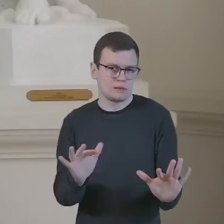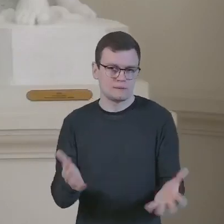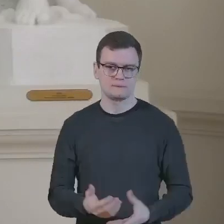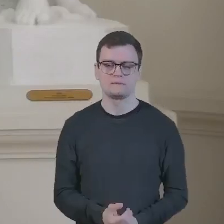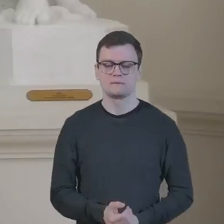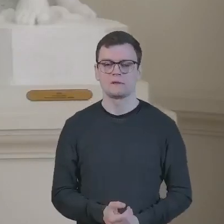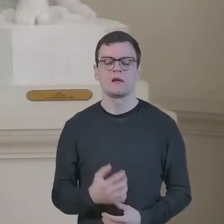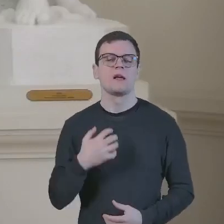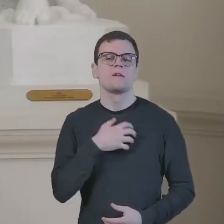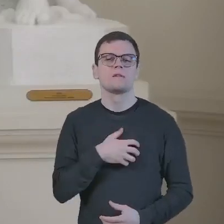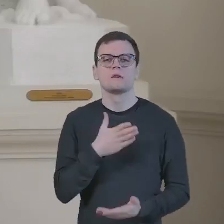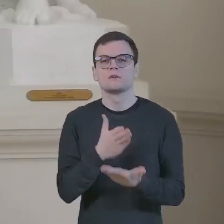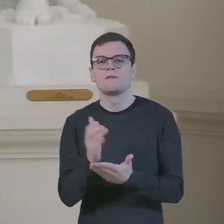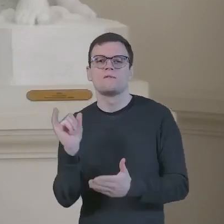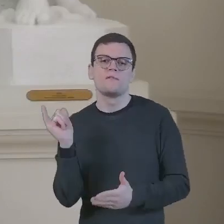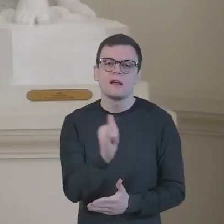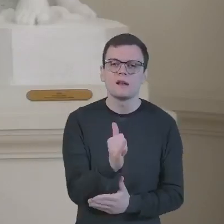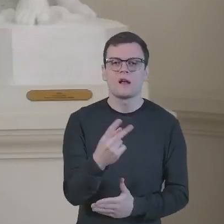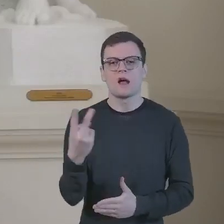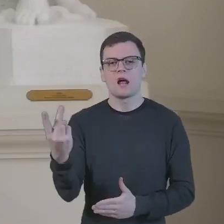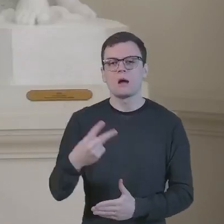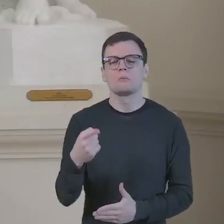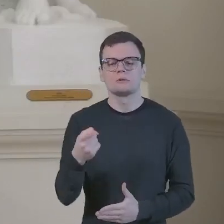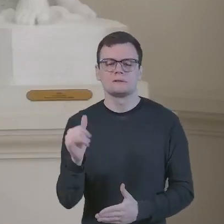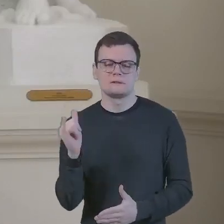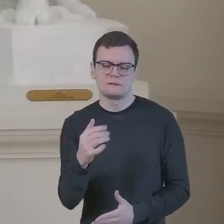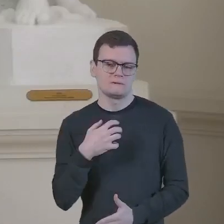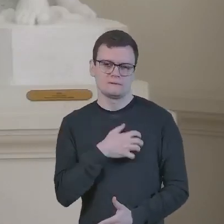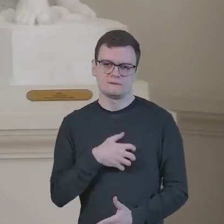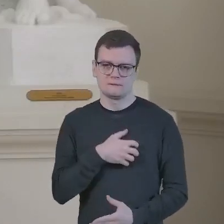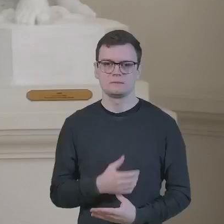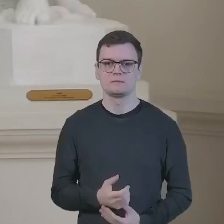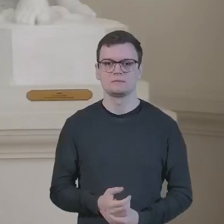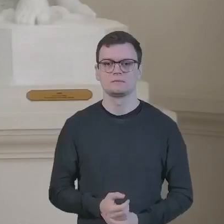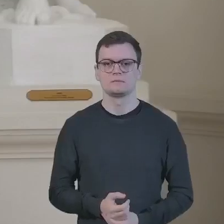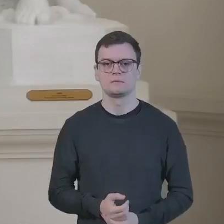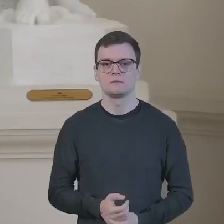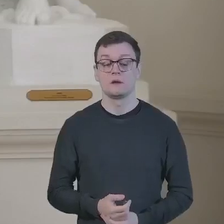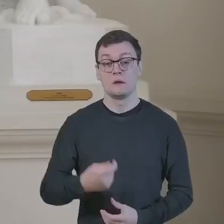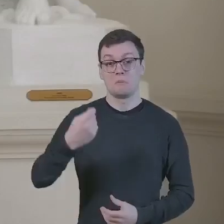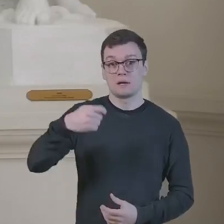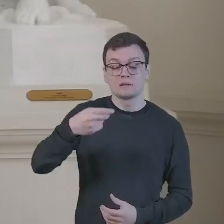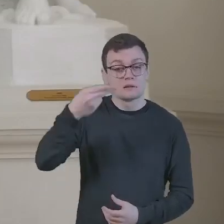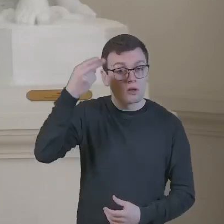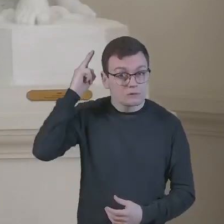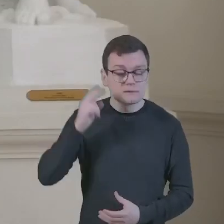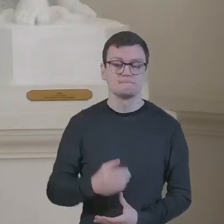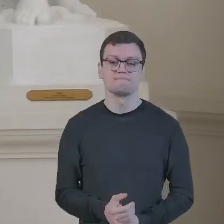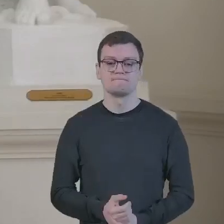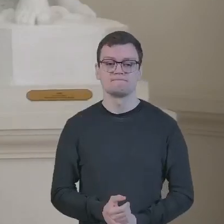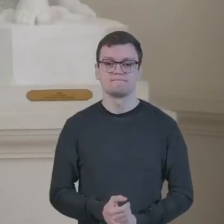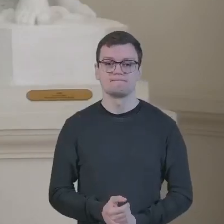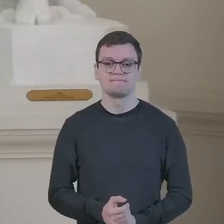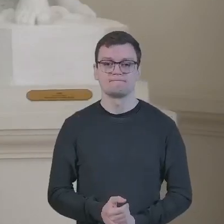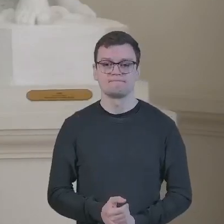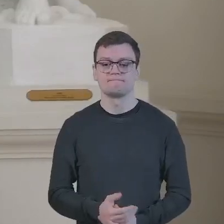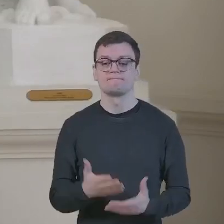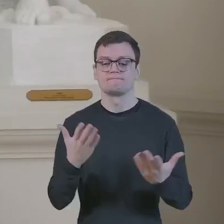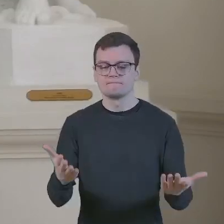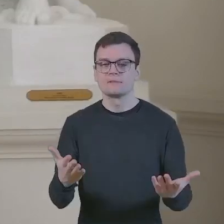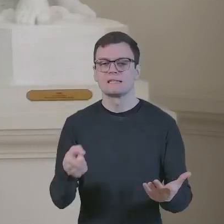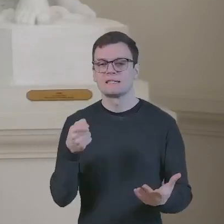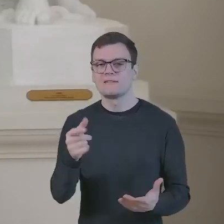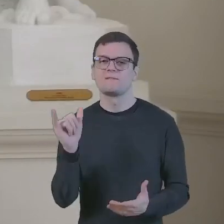the values that we both cherish so deeply. Mr. President, I think you'll agree that these values